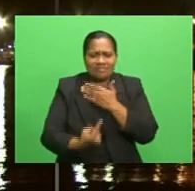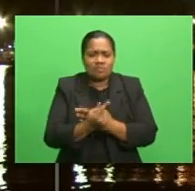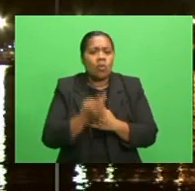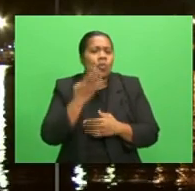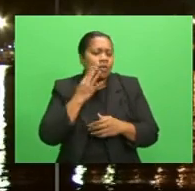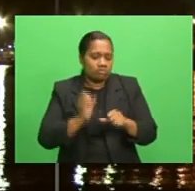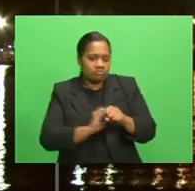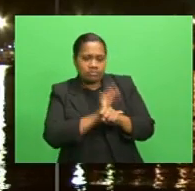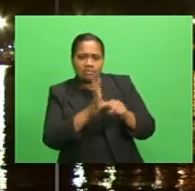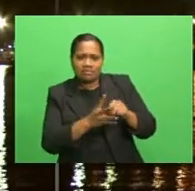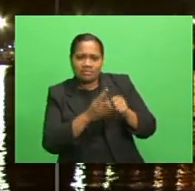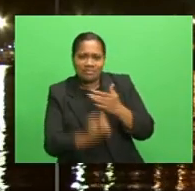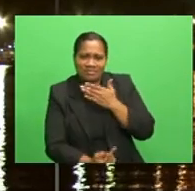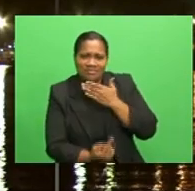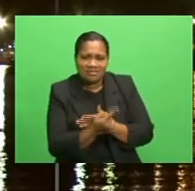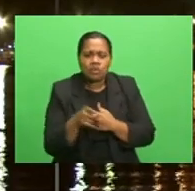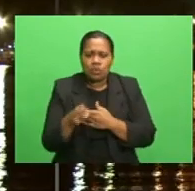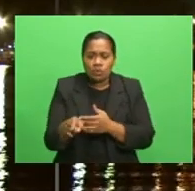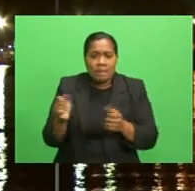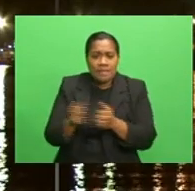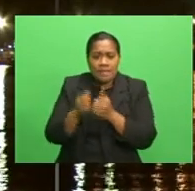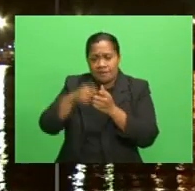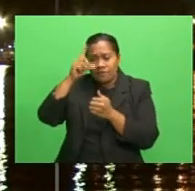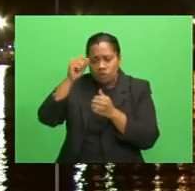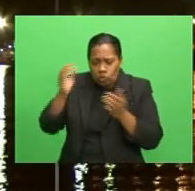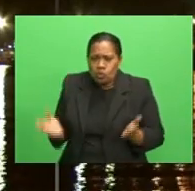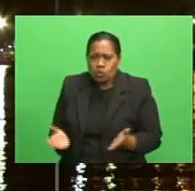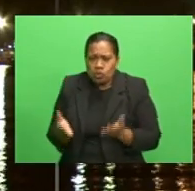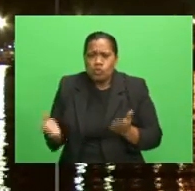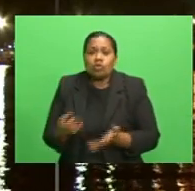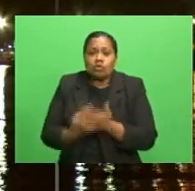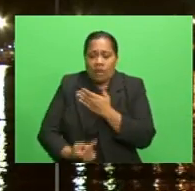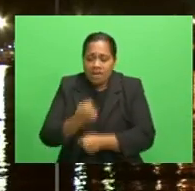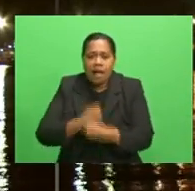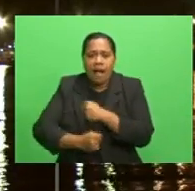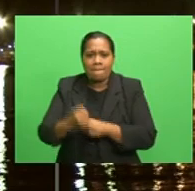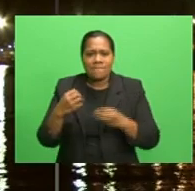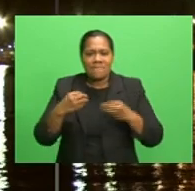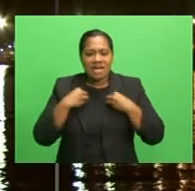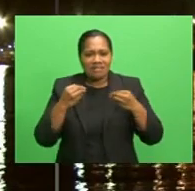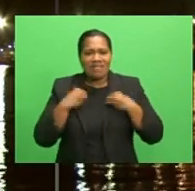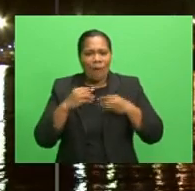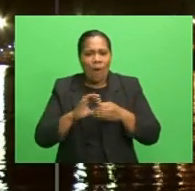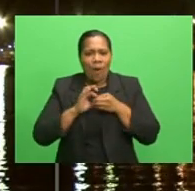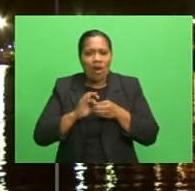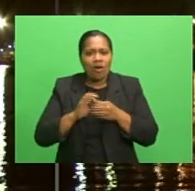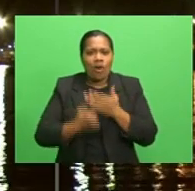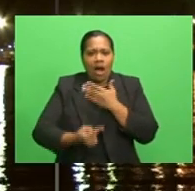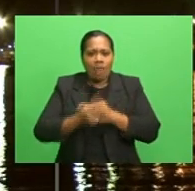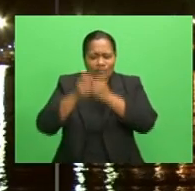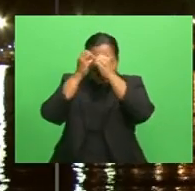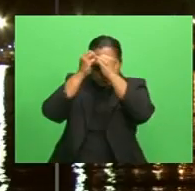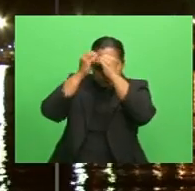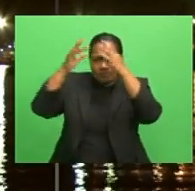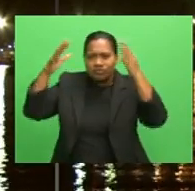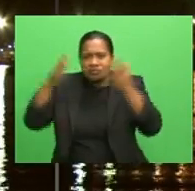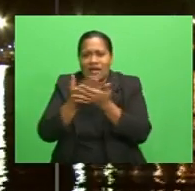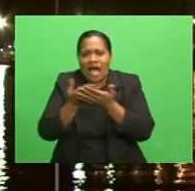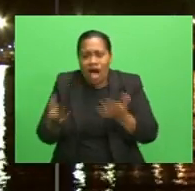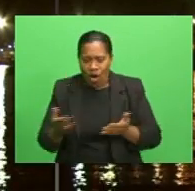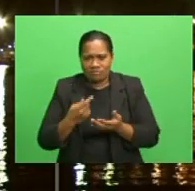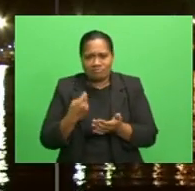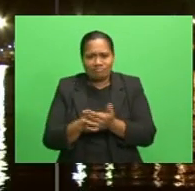pandemic has inspired many Fijians to become entrepreneurs as they have been thinking out of the box to generate income. The